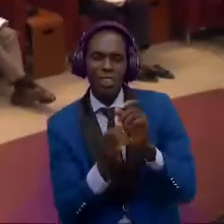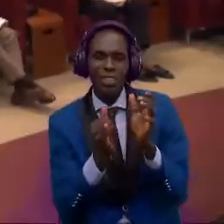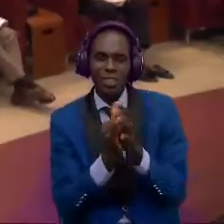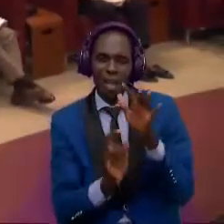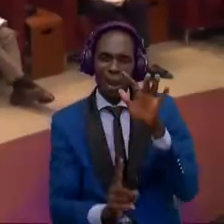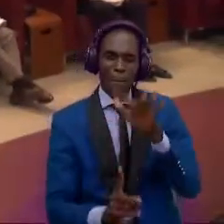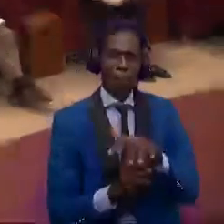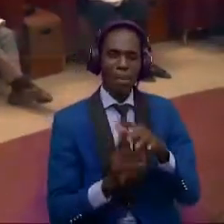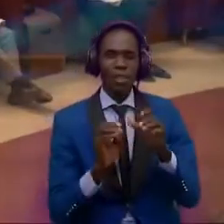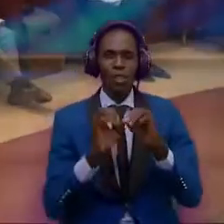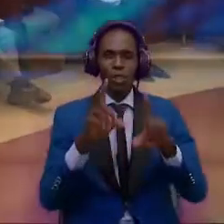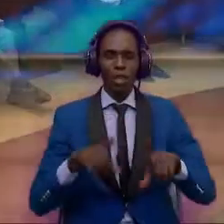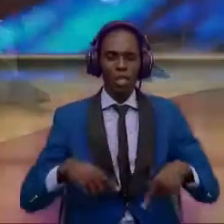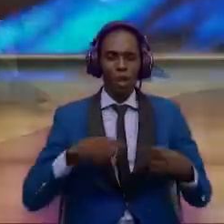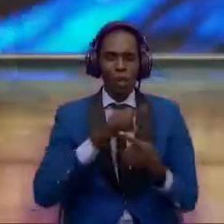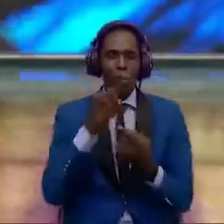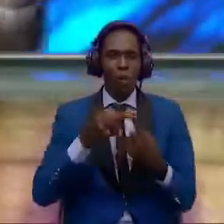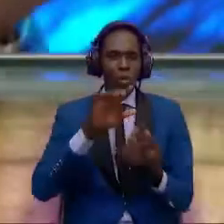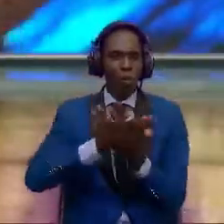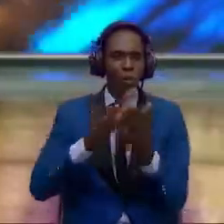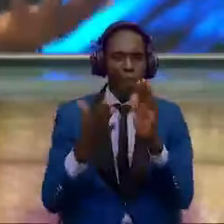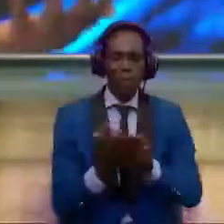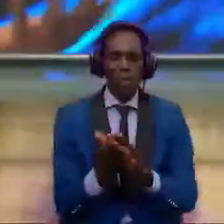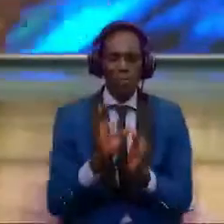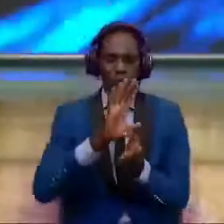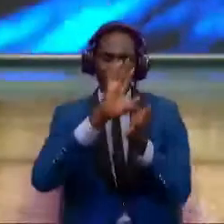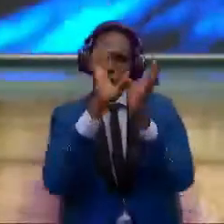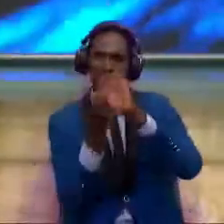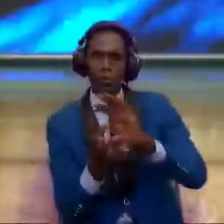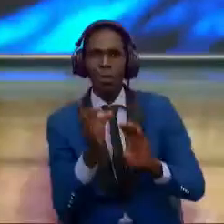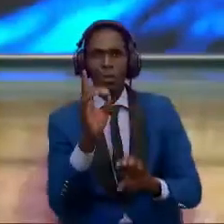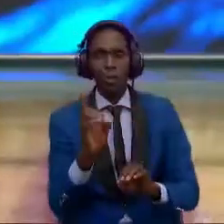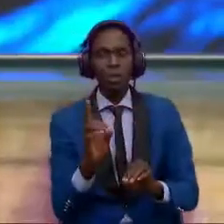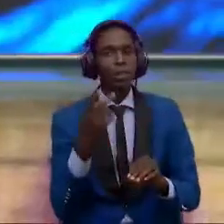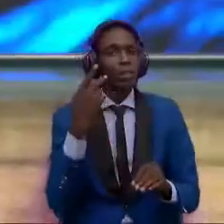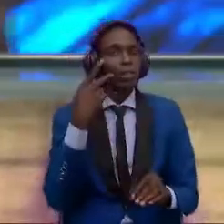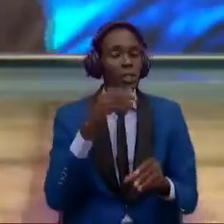that happened when you were converted. He said then in